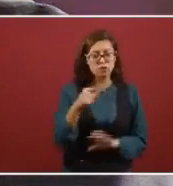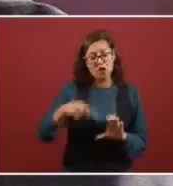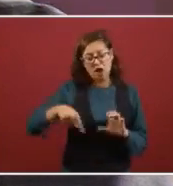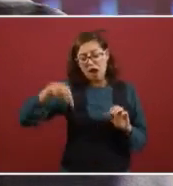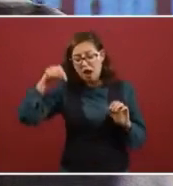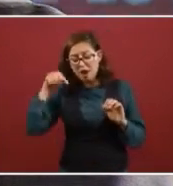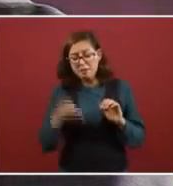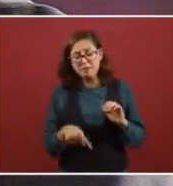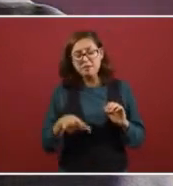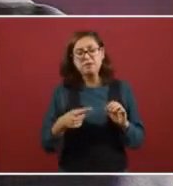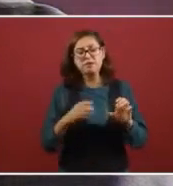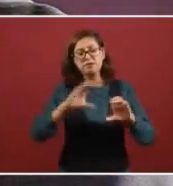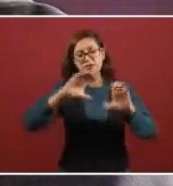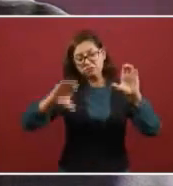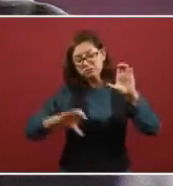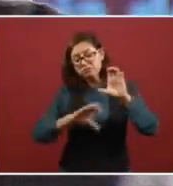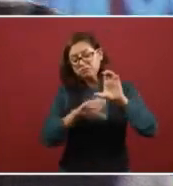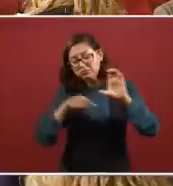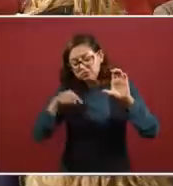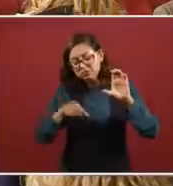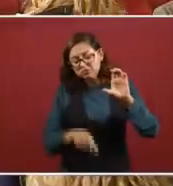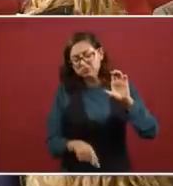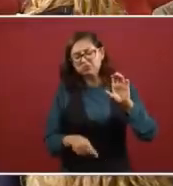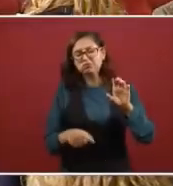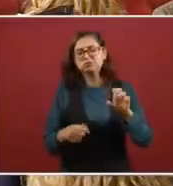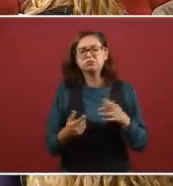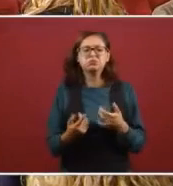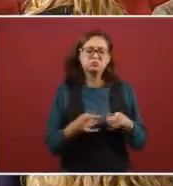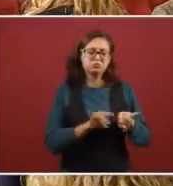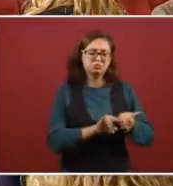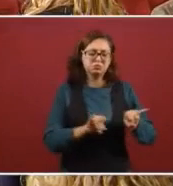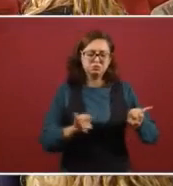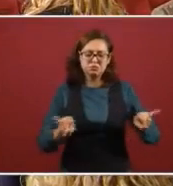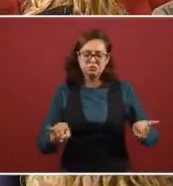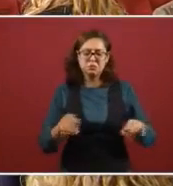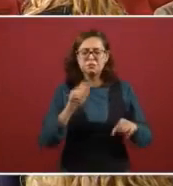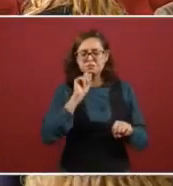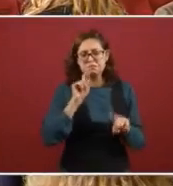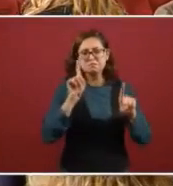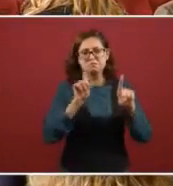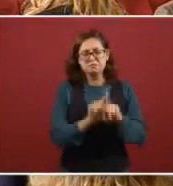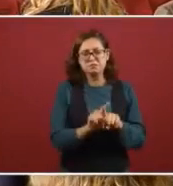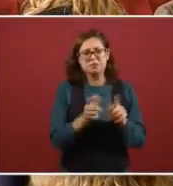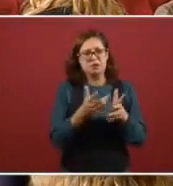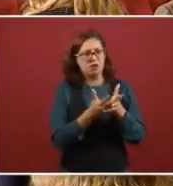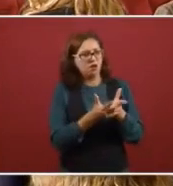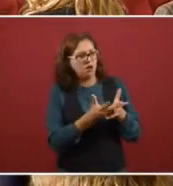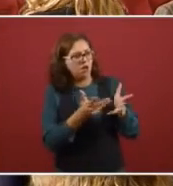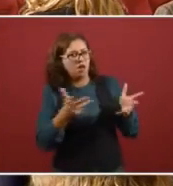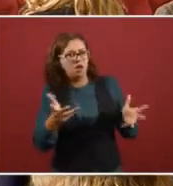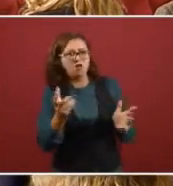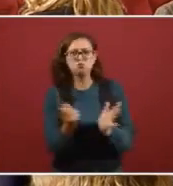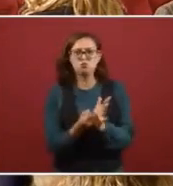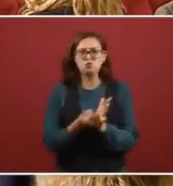basement. It has a garage, or they used to have a large area,